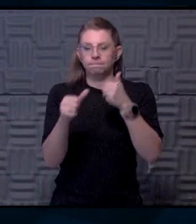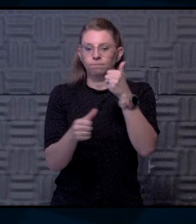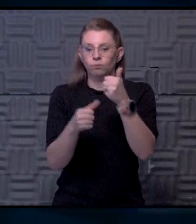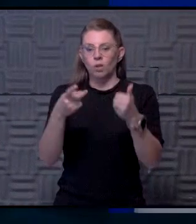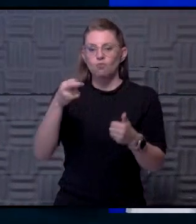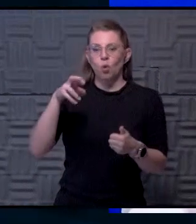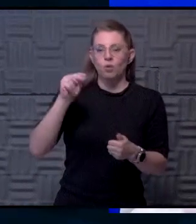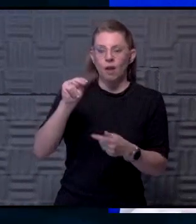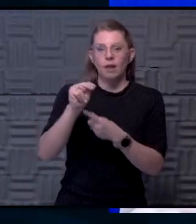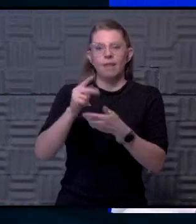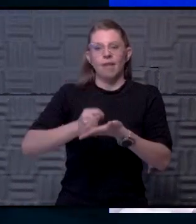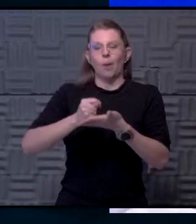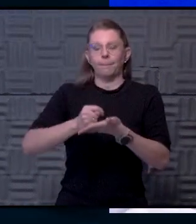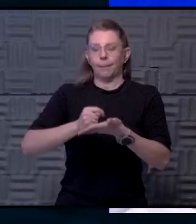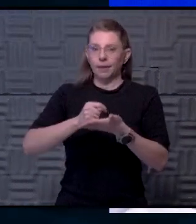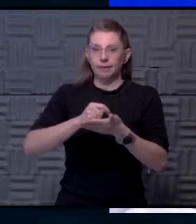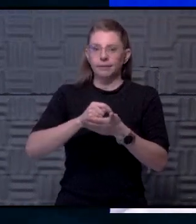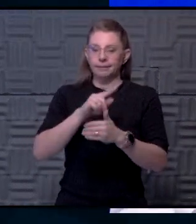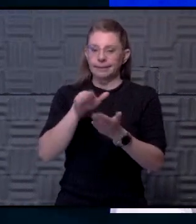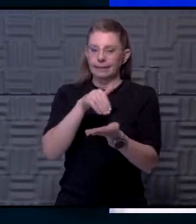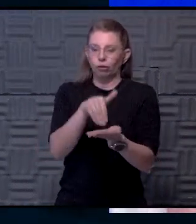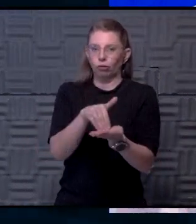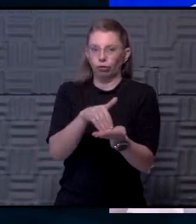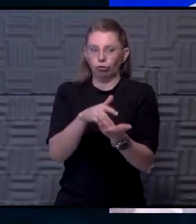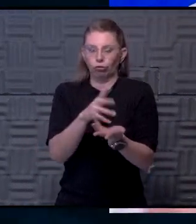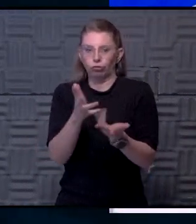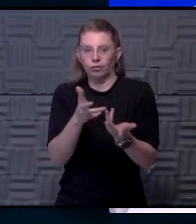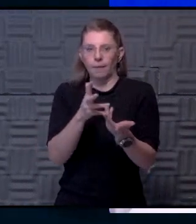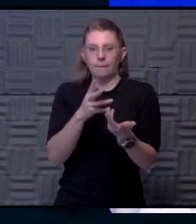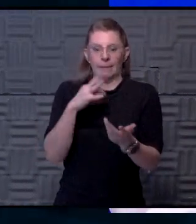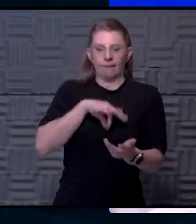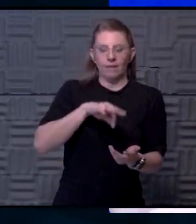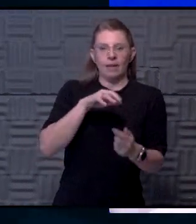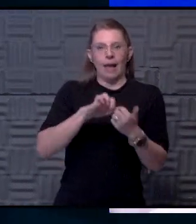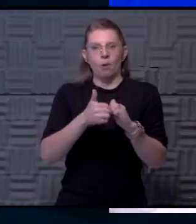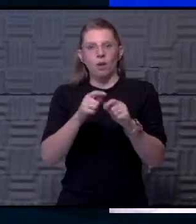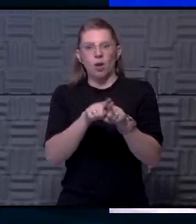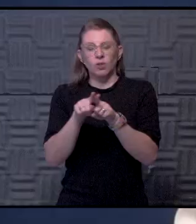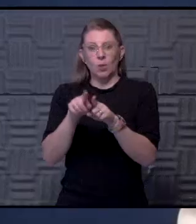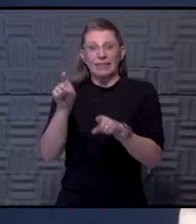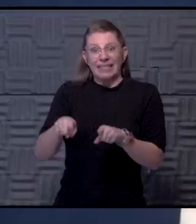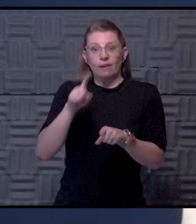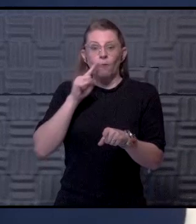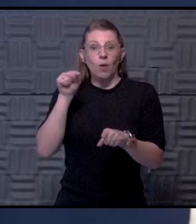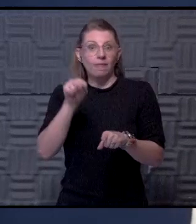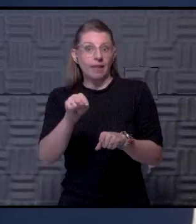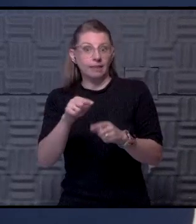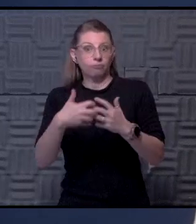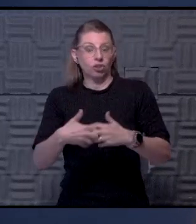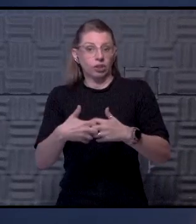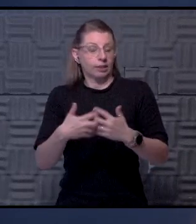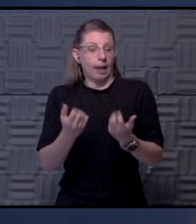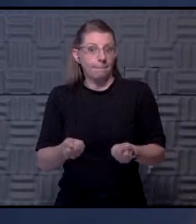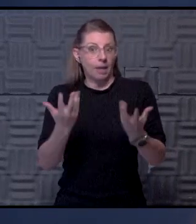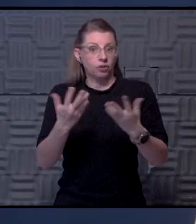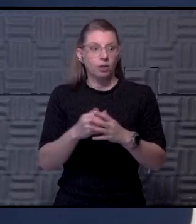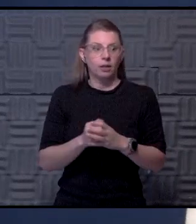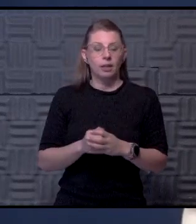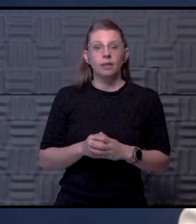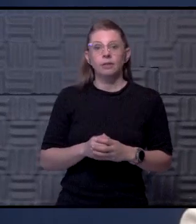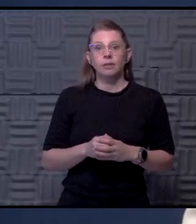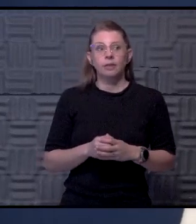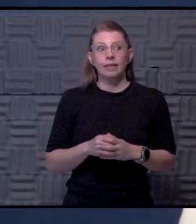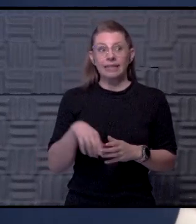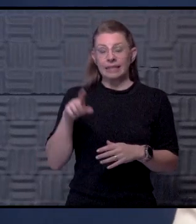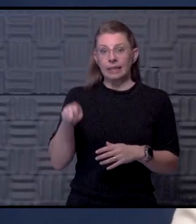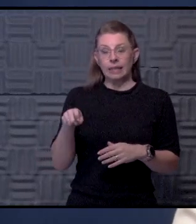therapy program here, and how big is the need in general for this? Certainly. Well, the need